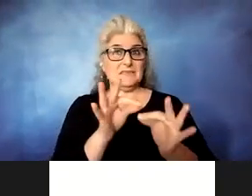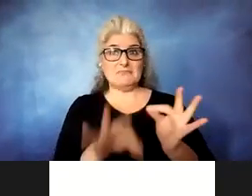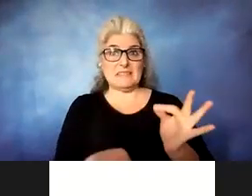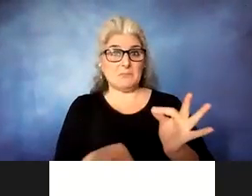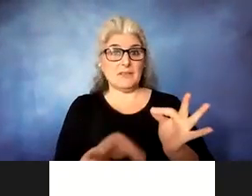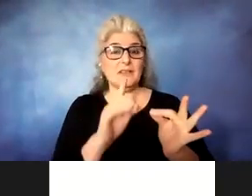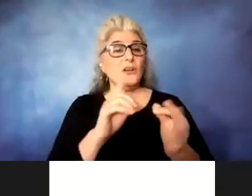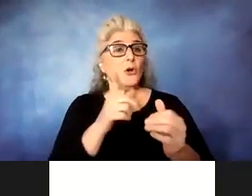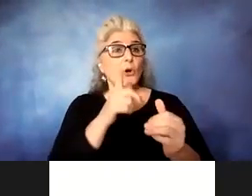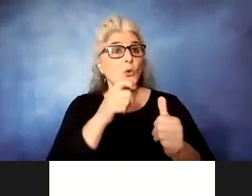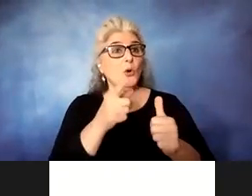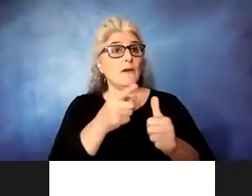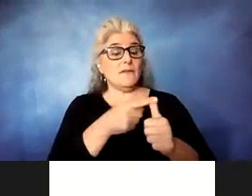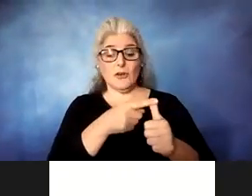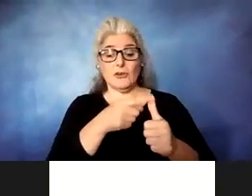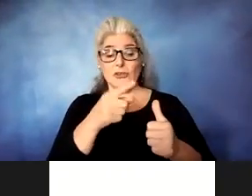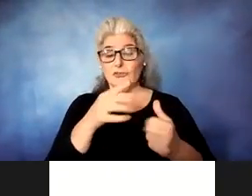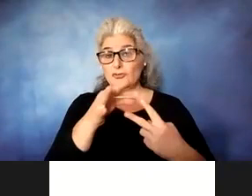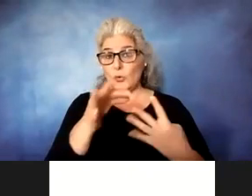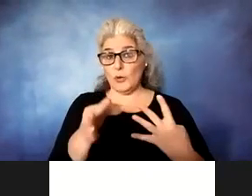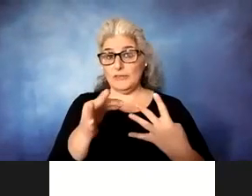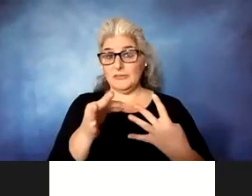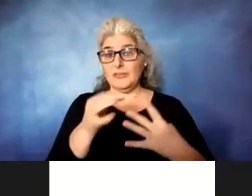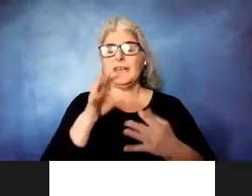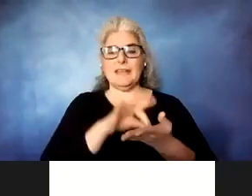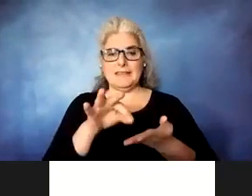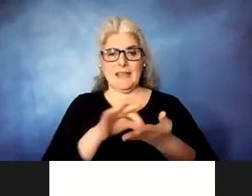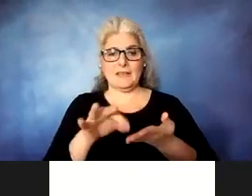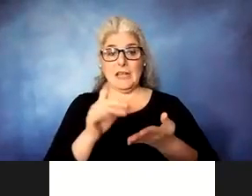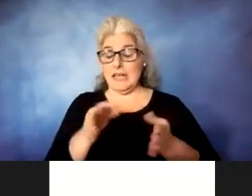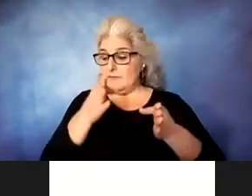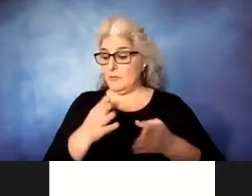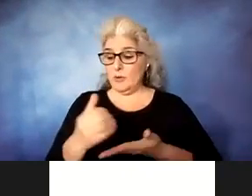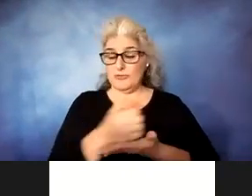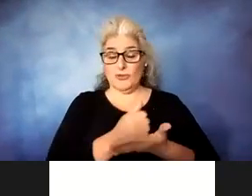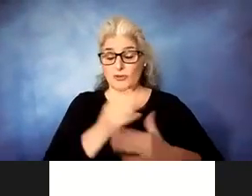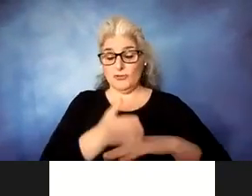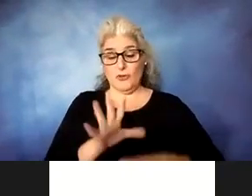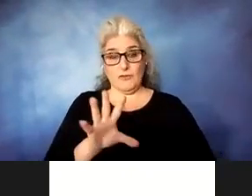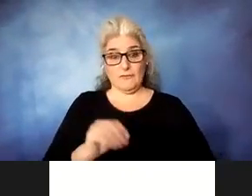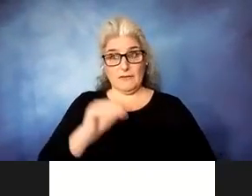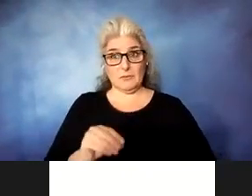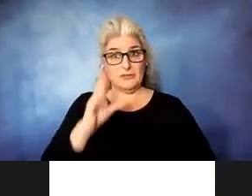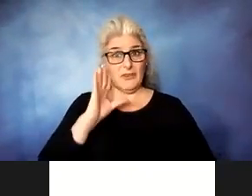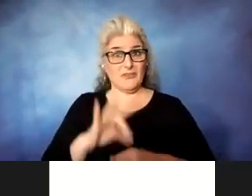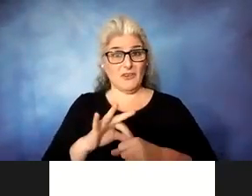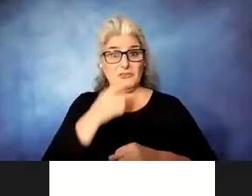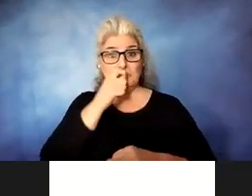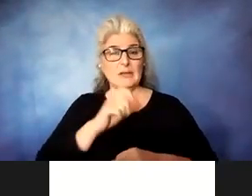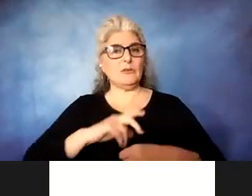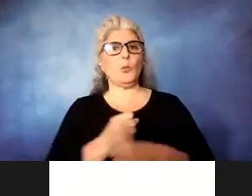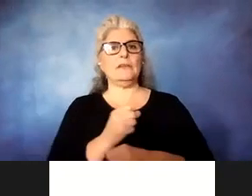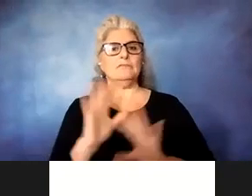are counted from every voter's ballot. If a candidate receives more than 50% of those votes, they win. So you can see